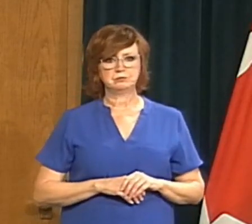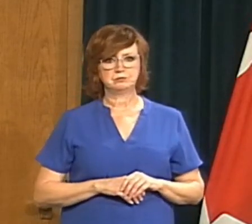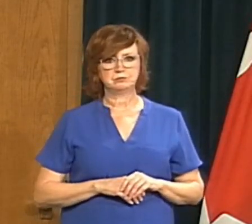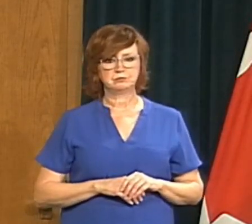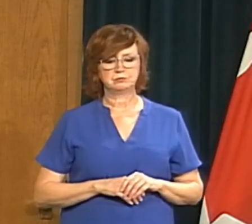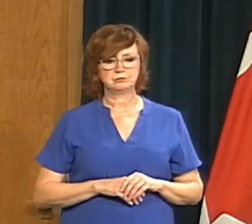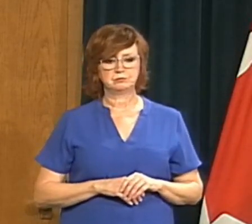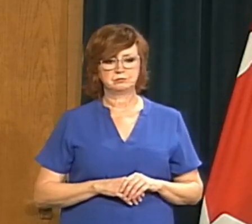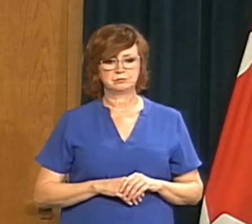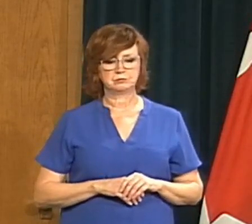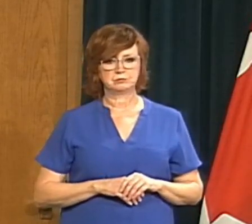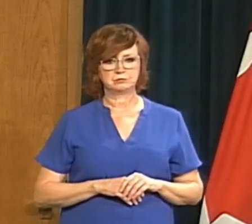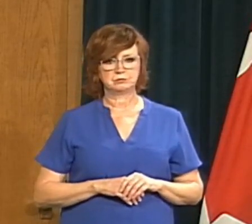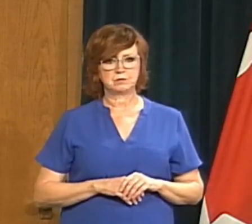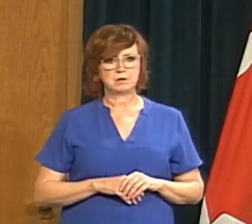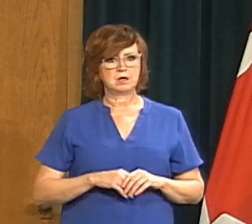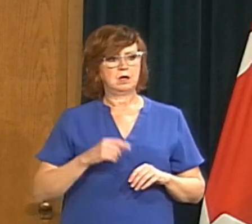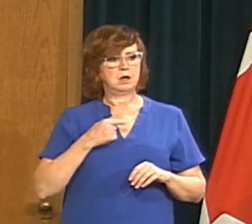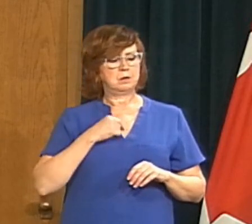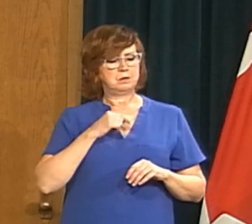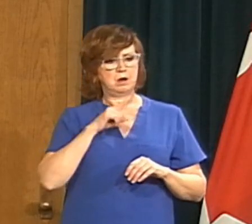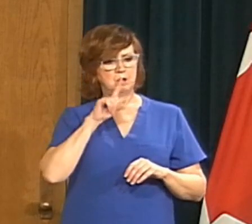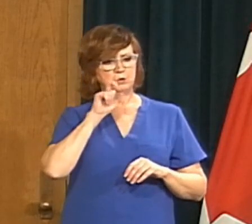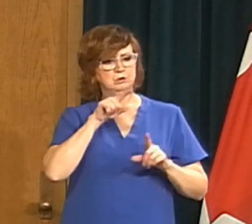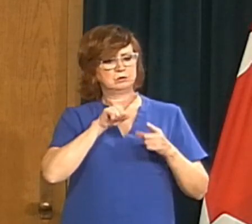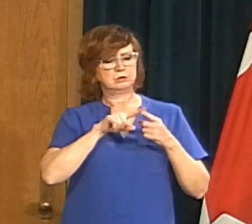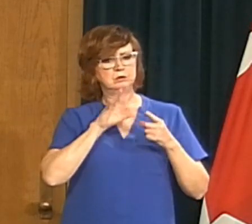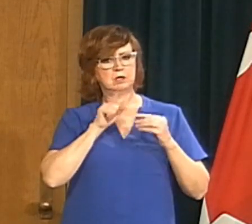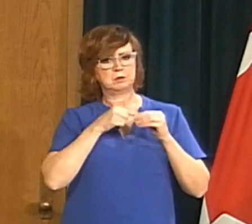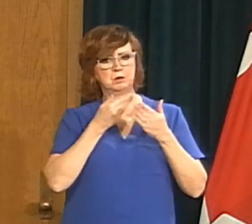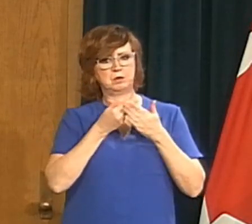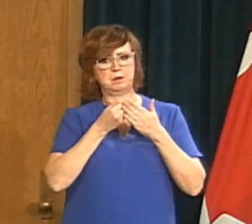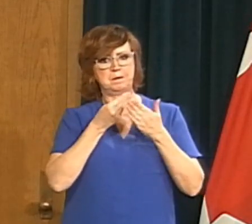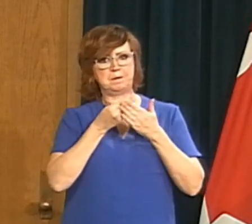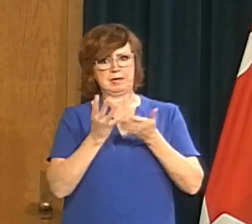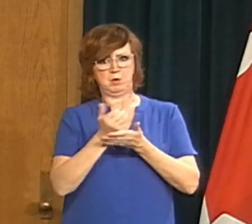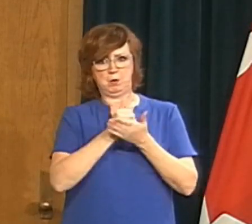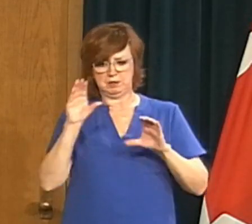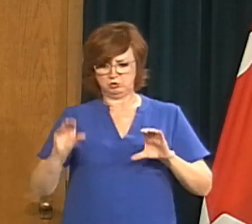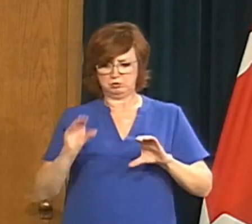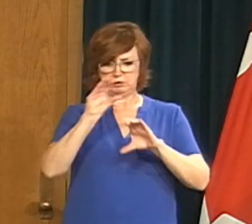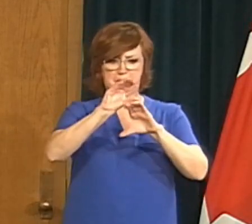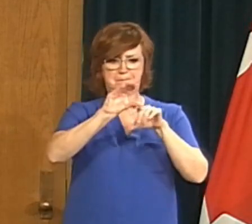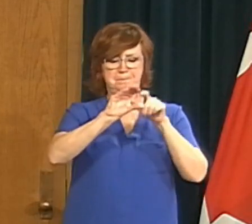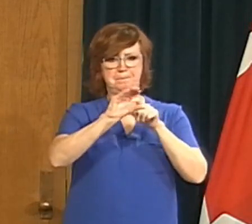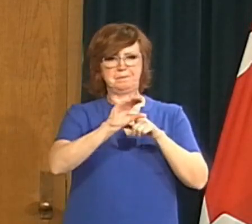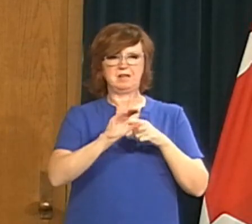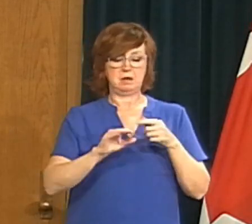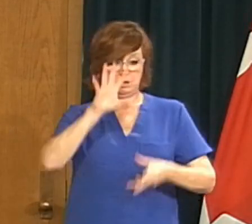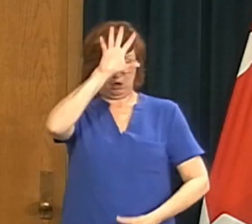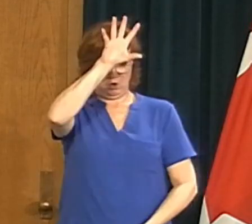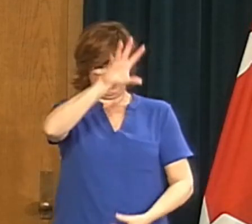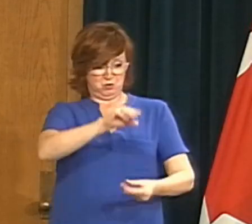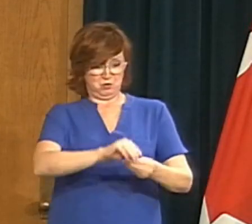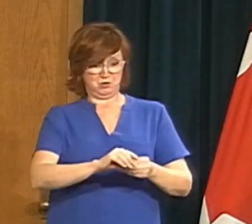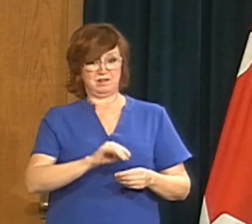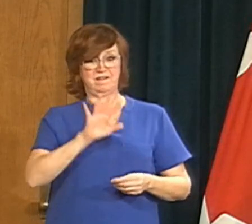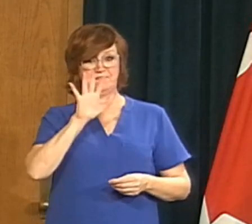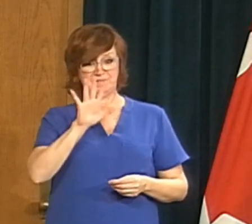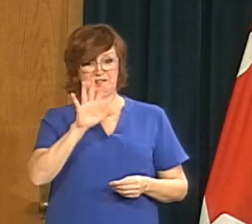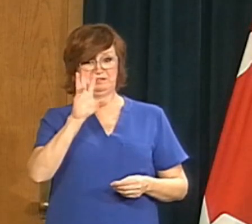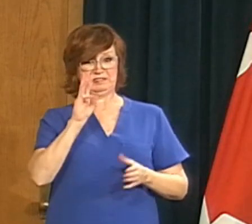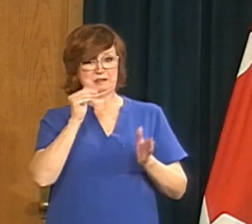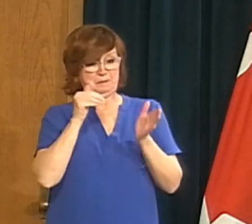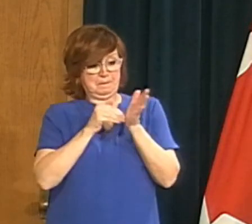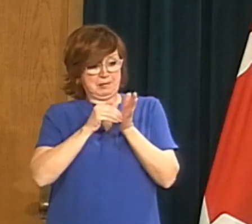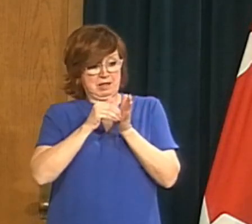guess my question is for the temporary wage supplement. It was mentioned that this is going to cost about $56 million. I'm just